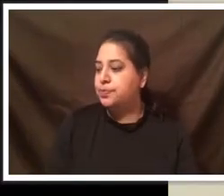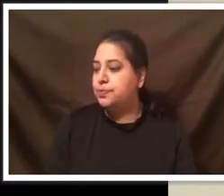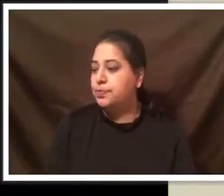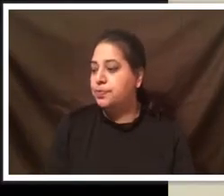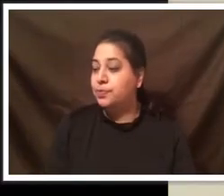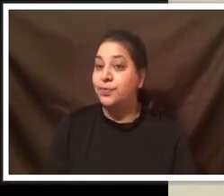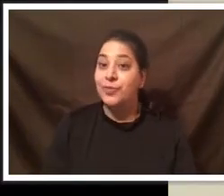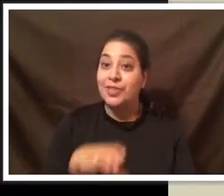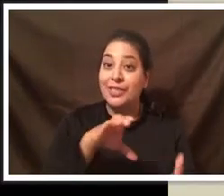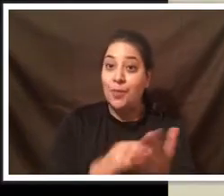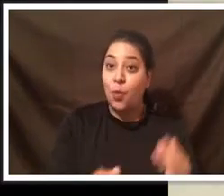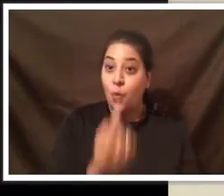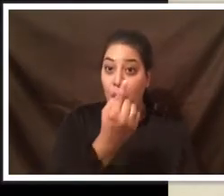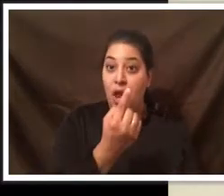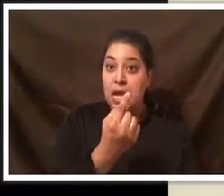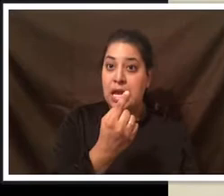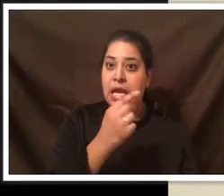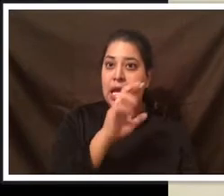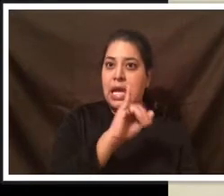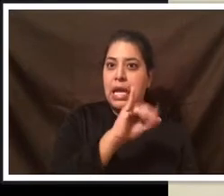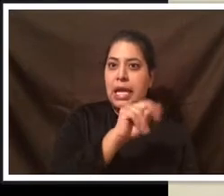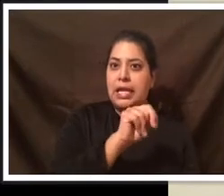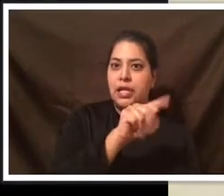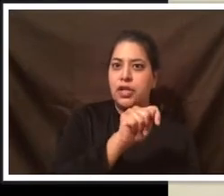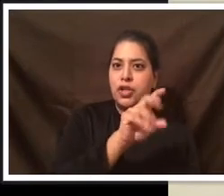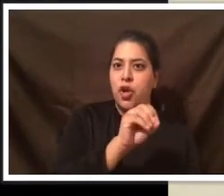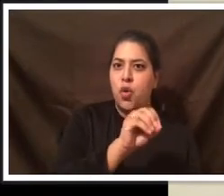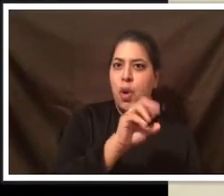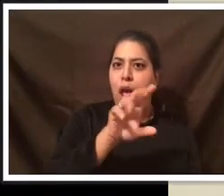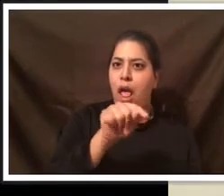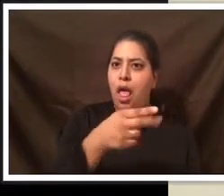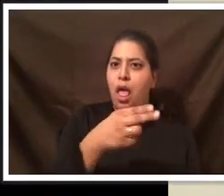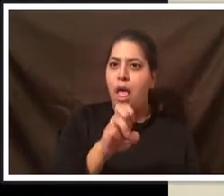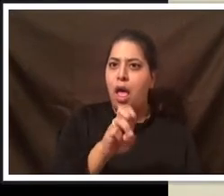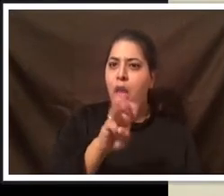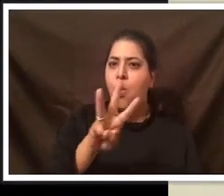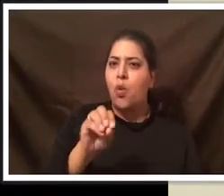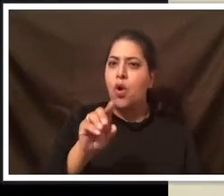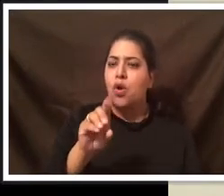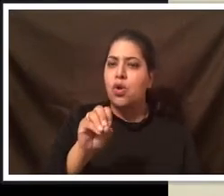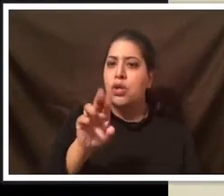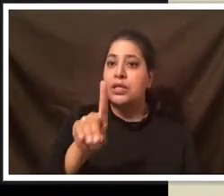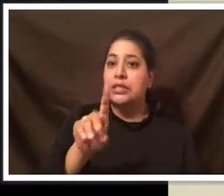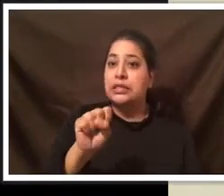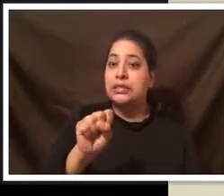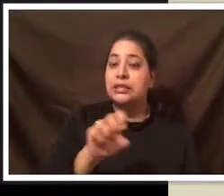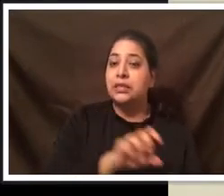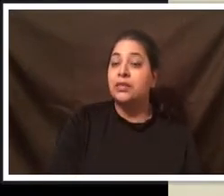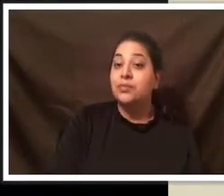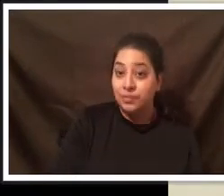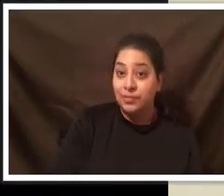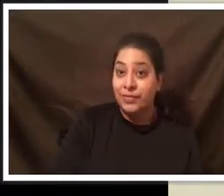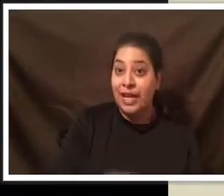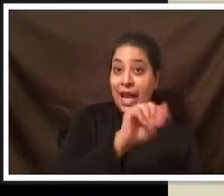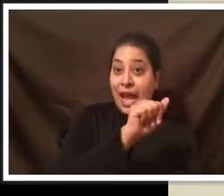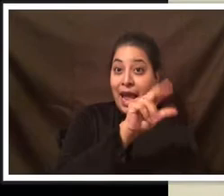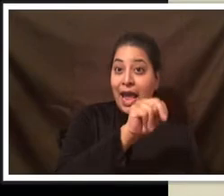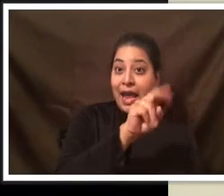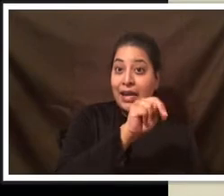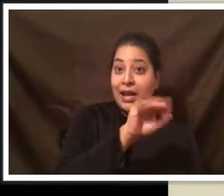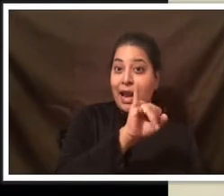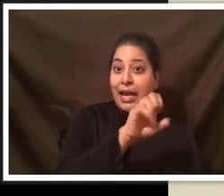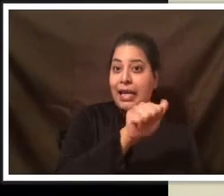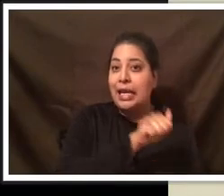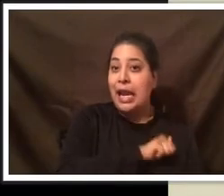Chapter 1, Into the Woods. Help! A monster, said Annie. Yeah, sure,